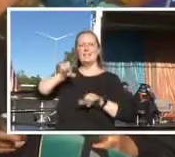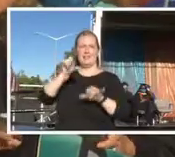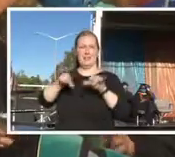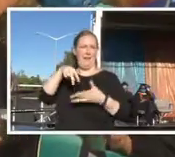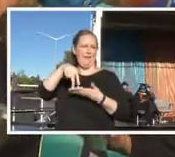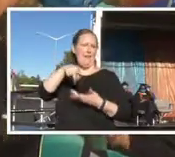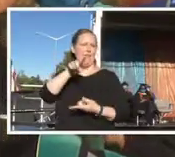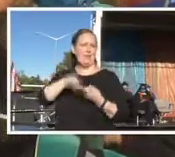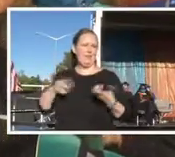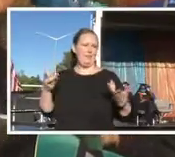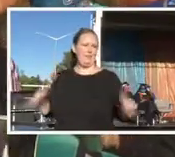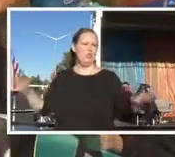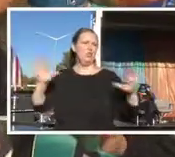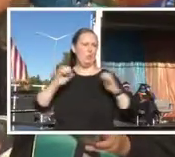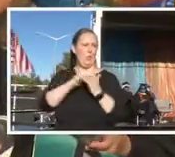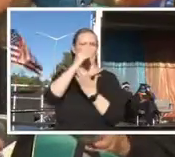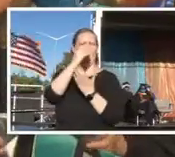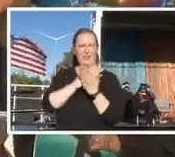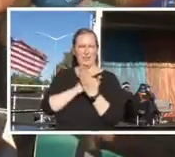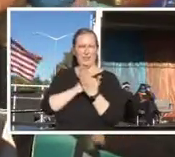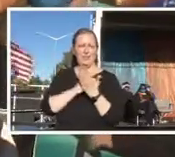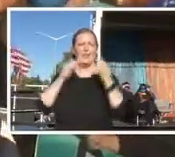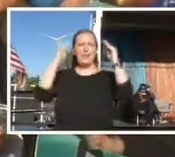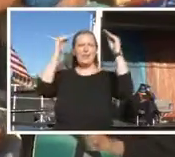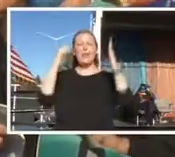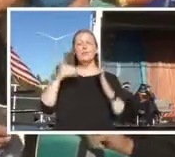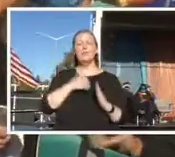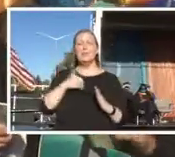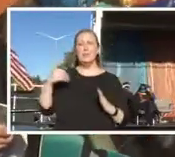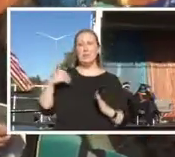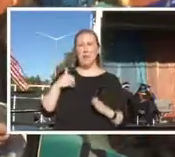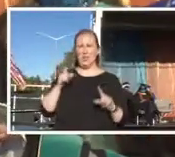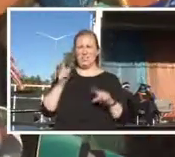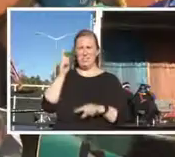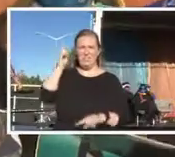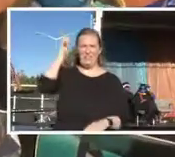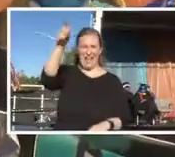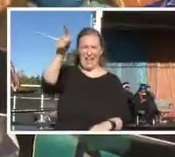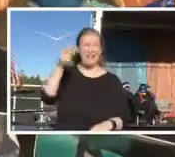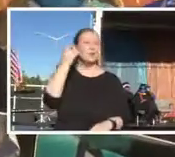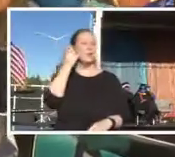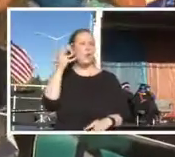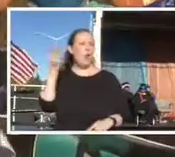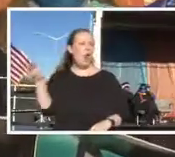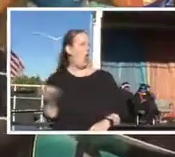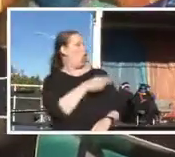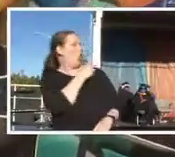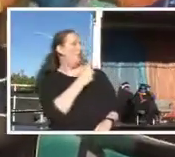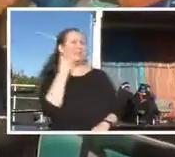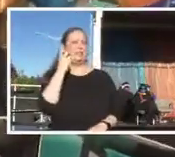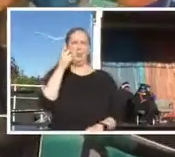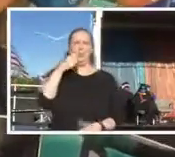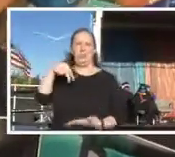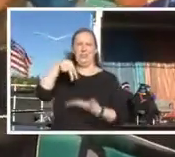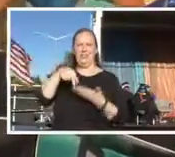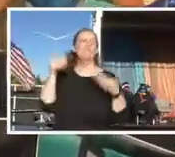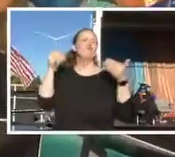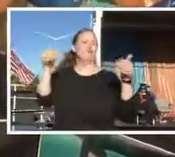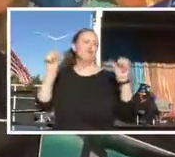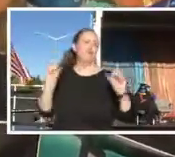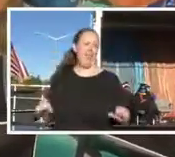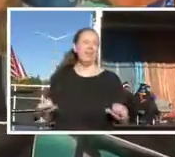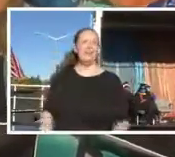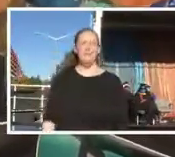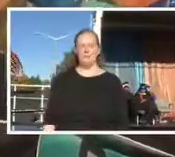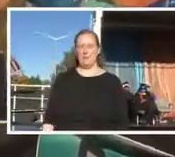standing until we're done with the list. Faculty members happen to be behind you, so if you want to look back and see who's standing up, feel free to do so.